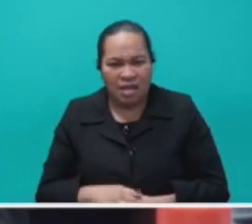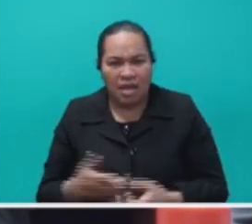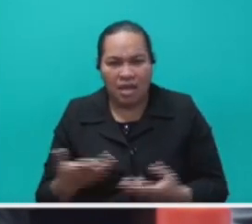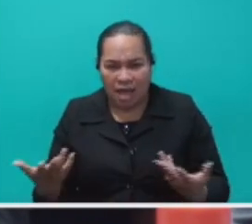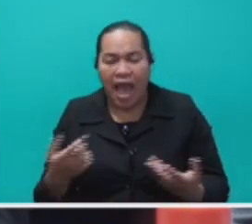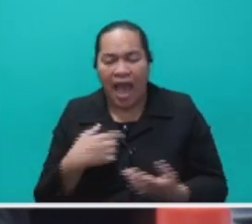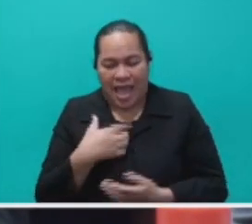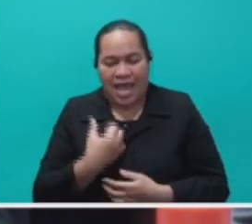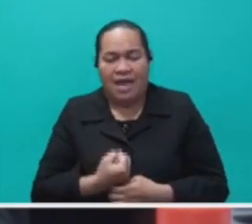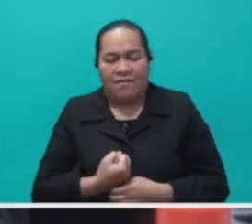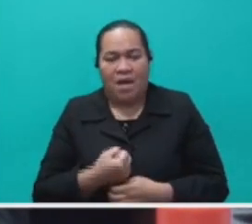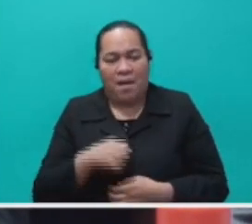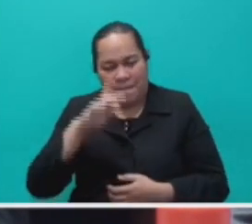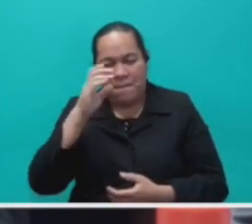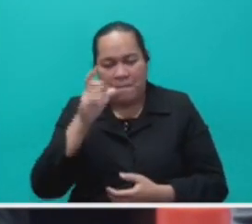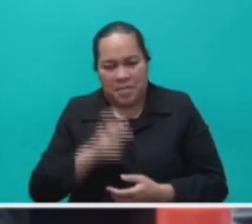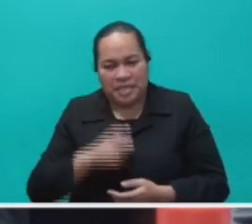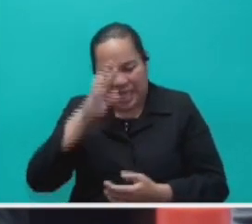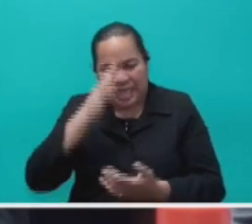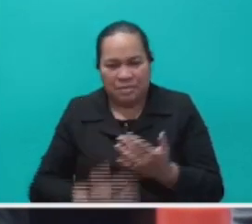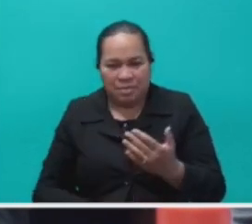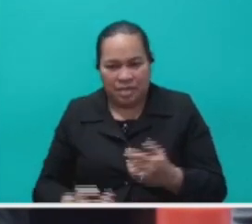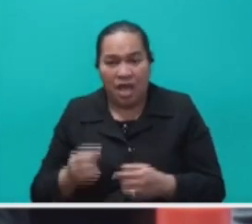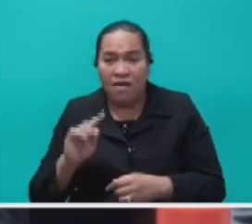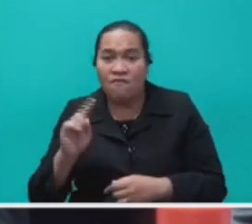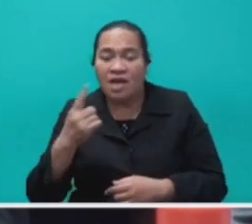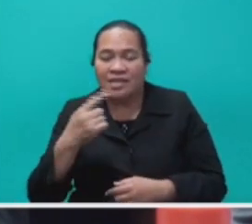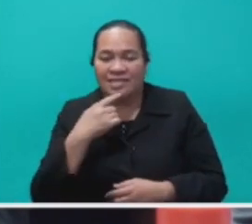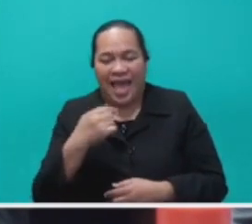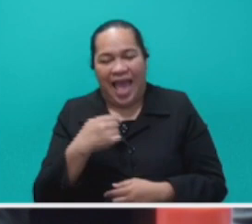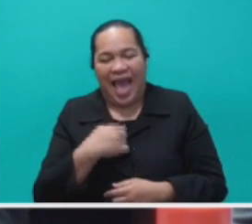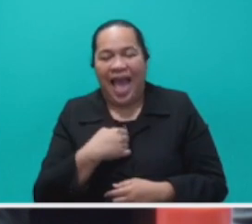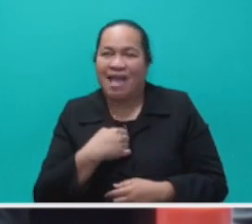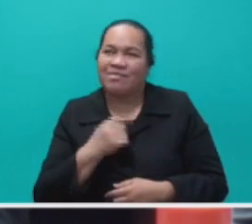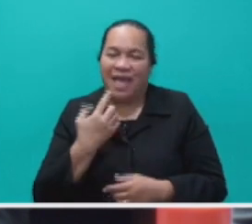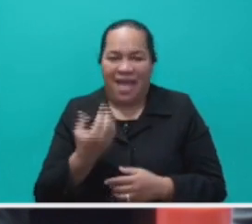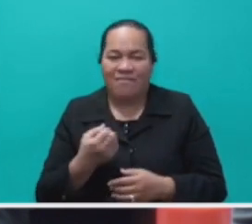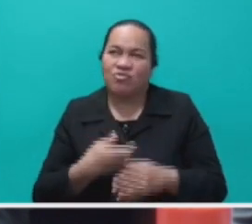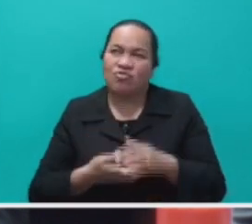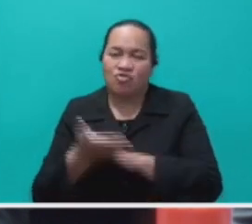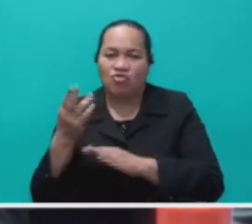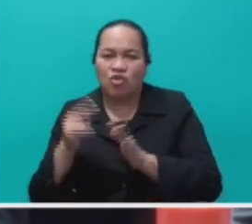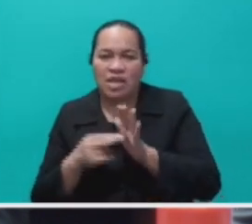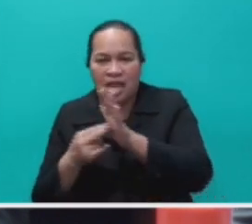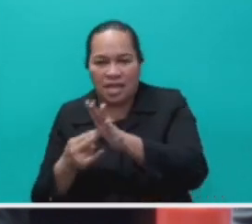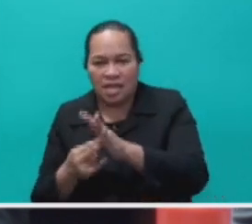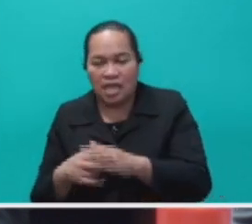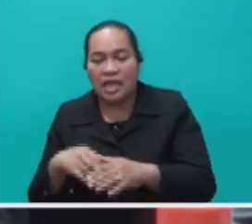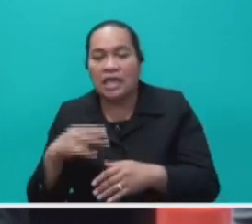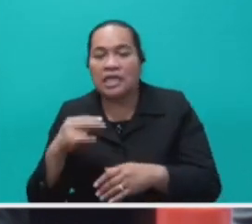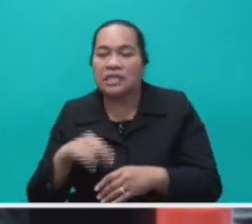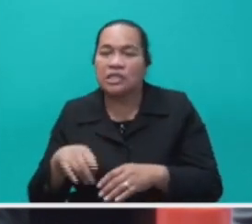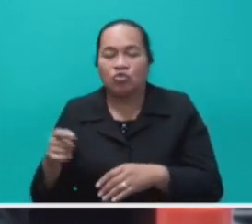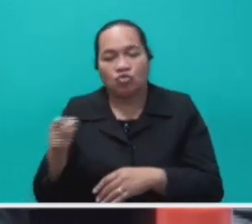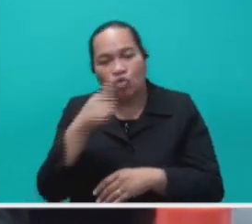had a personal experience. First, I was told I have a client in Nandi to be produced in